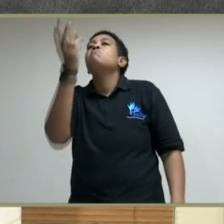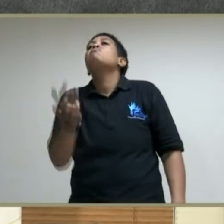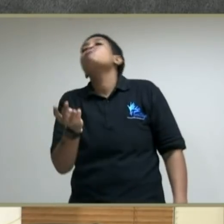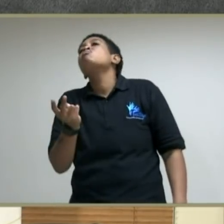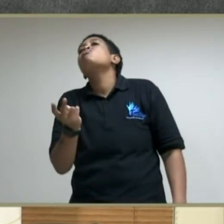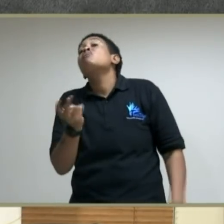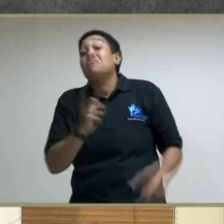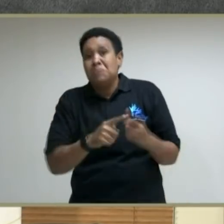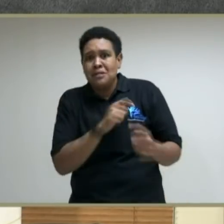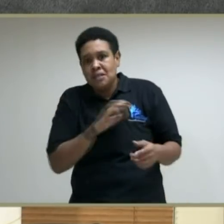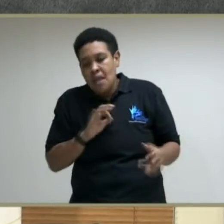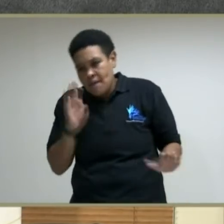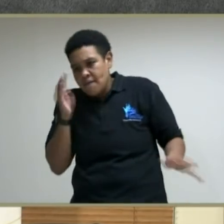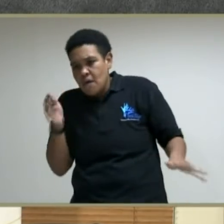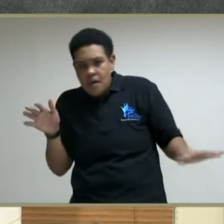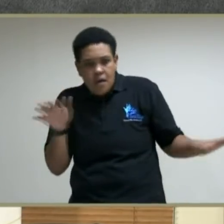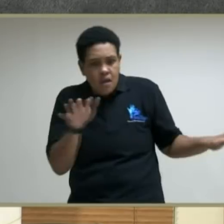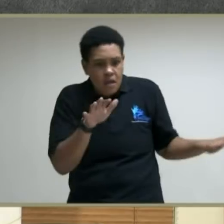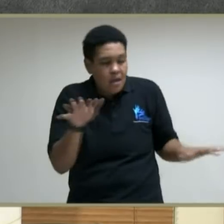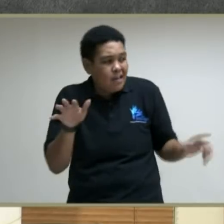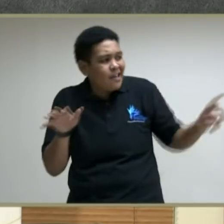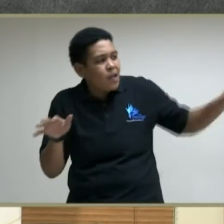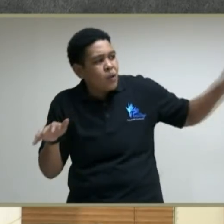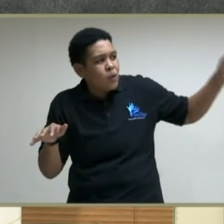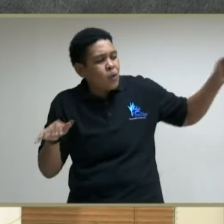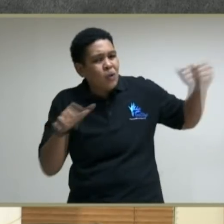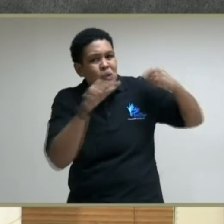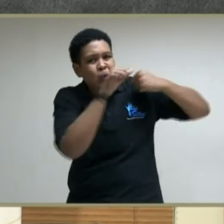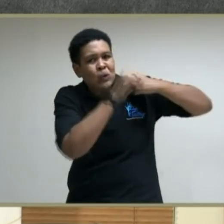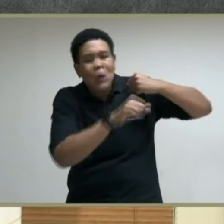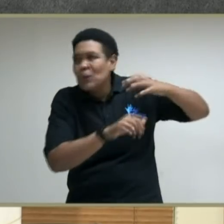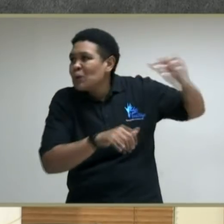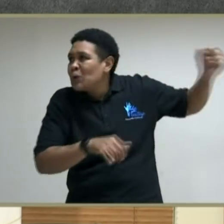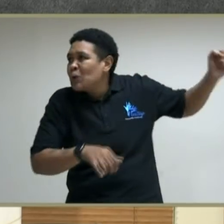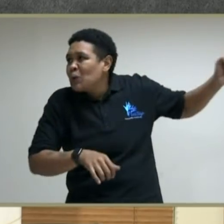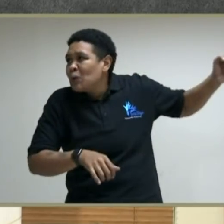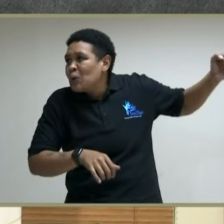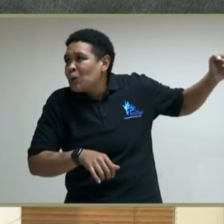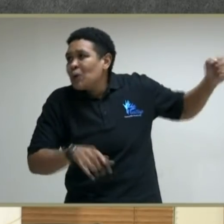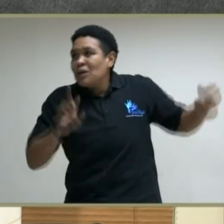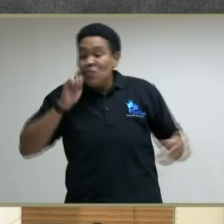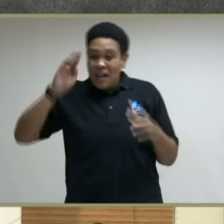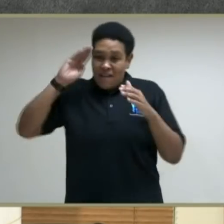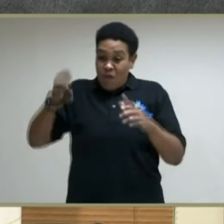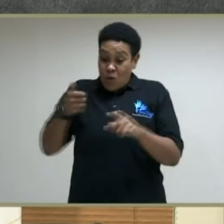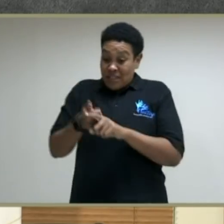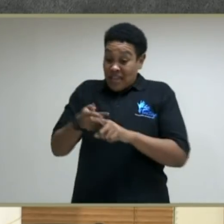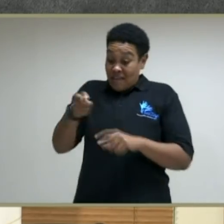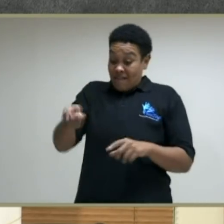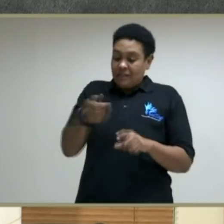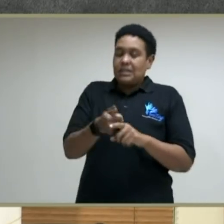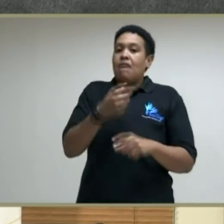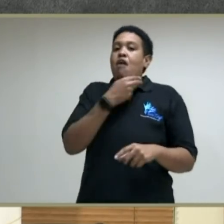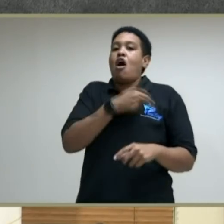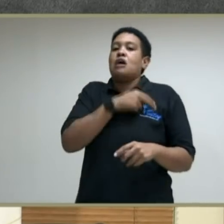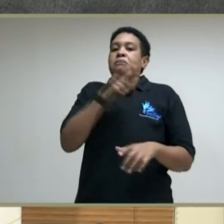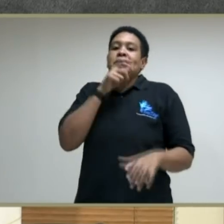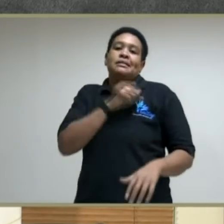hospital staff to patient increases, and so that it puts a huge demand on the